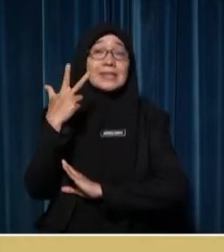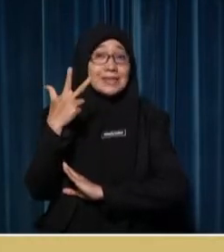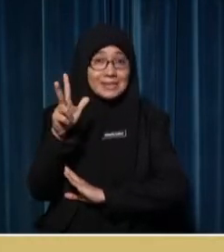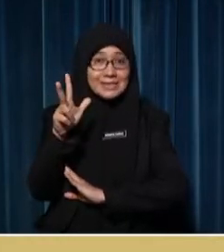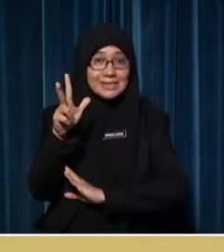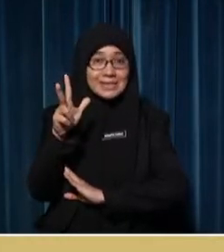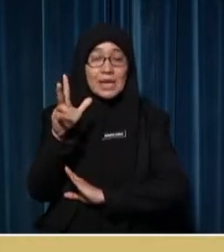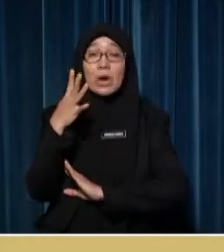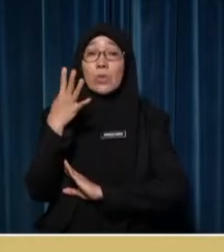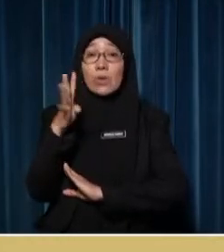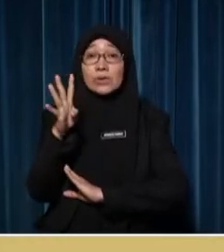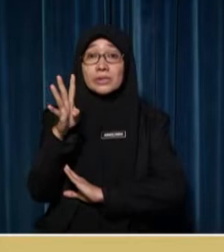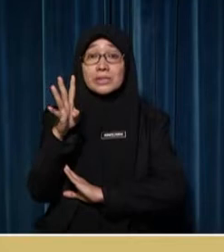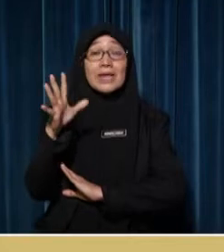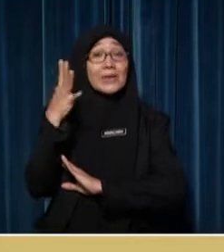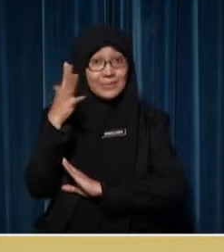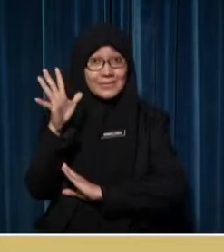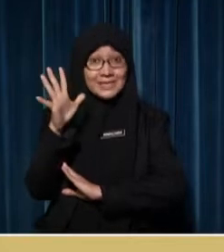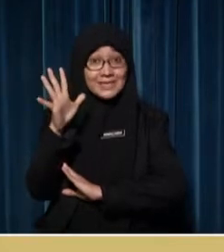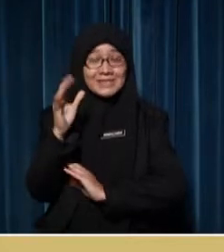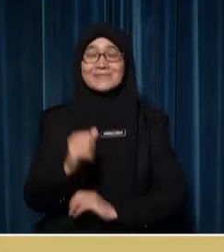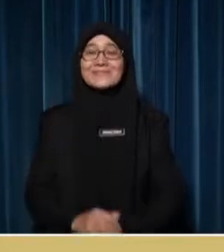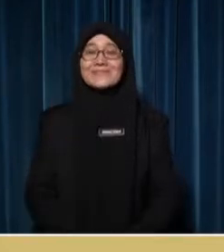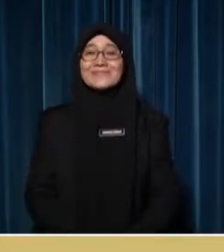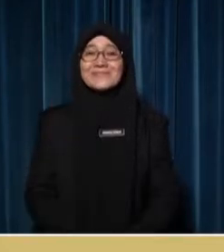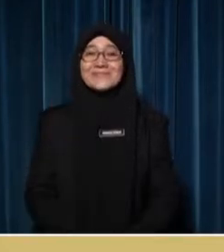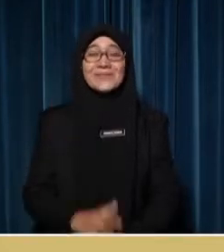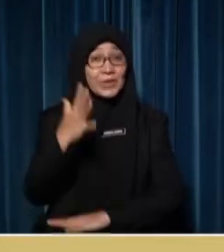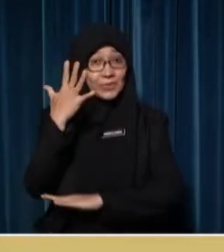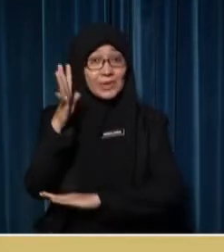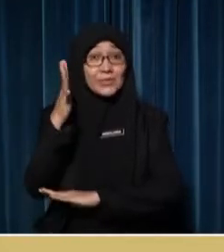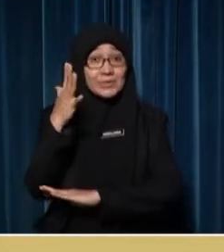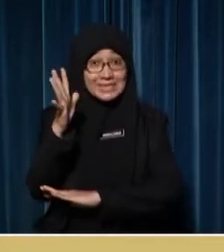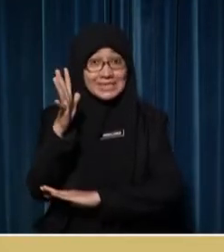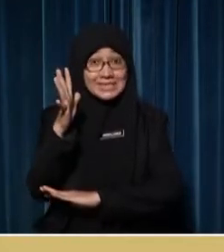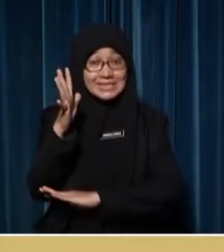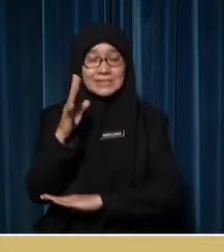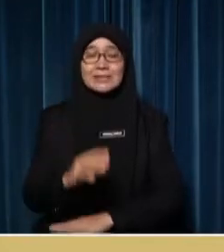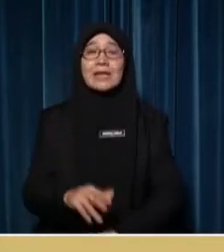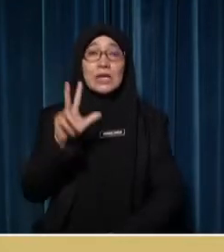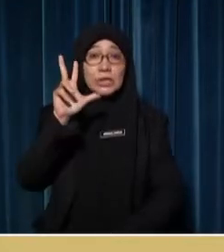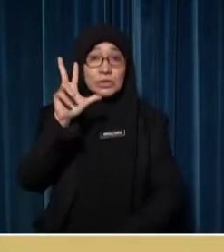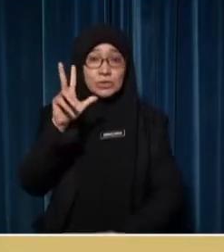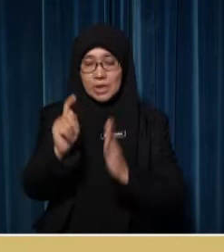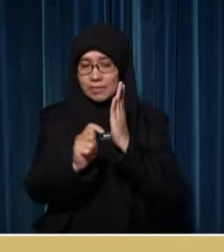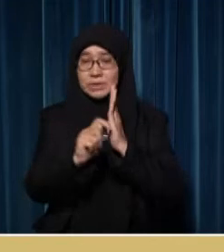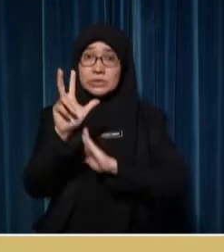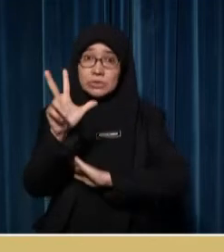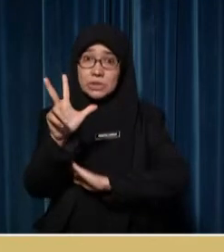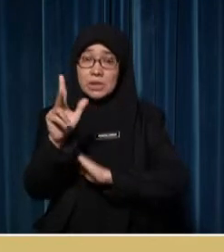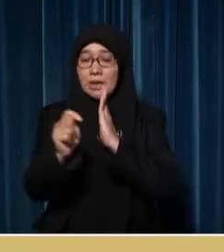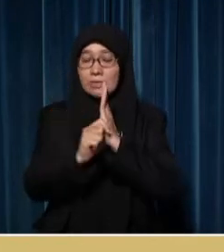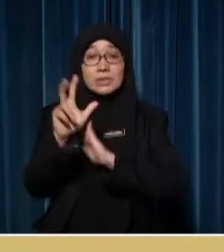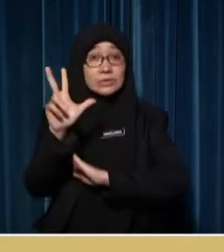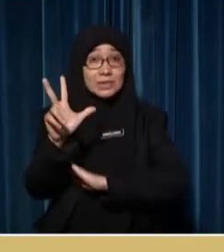13, 14, 15. 15. 3 plus 3